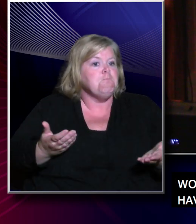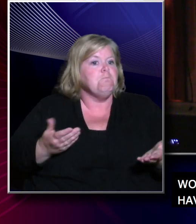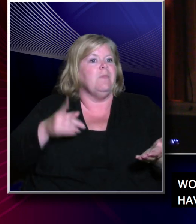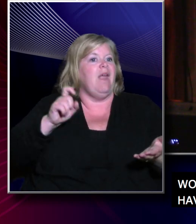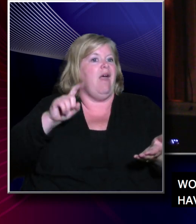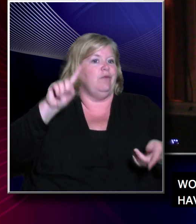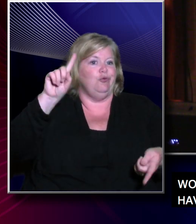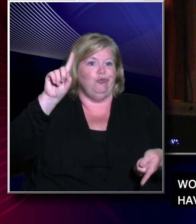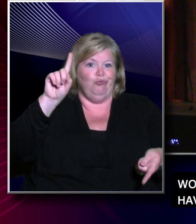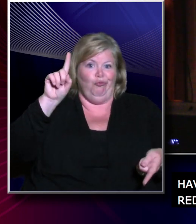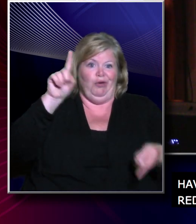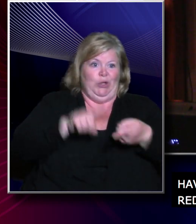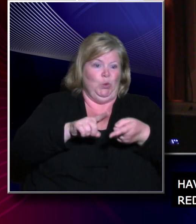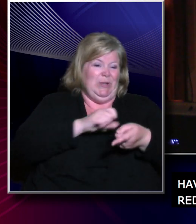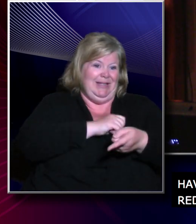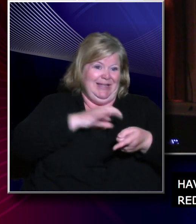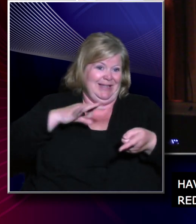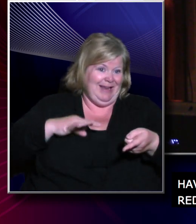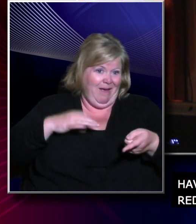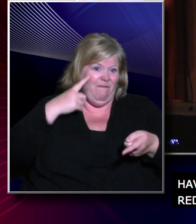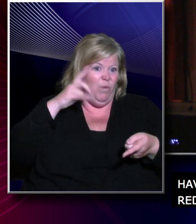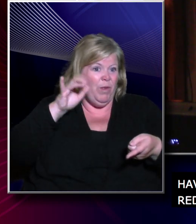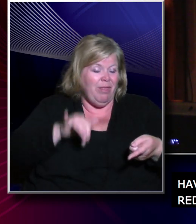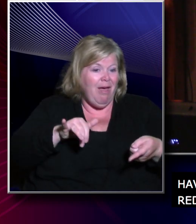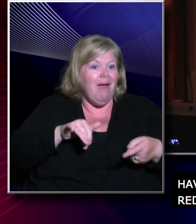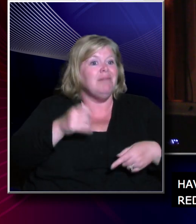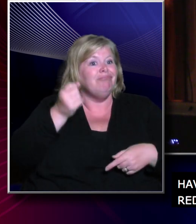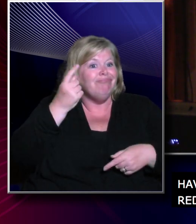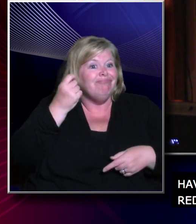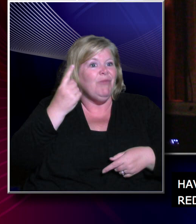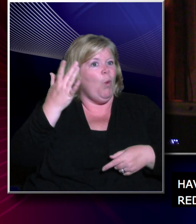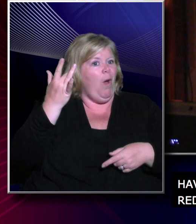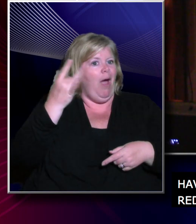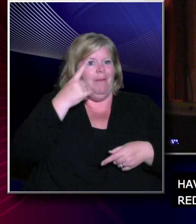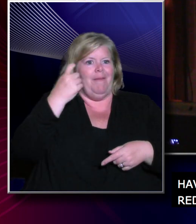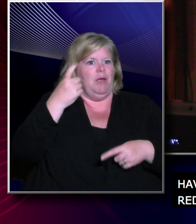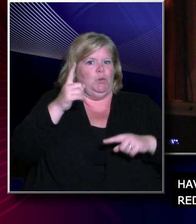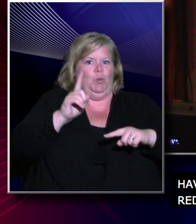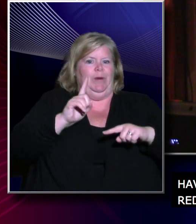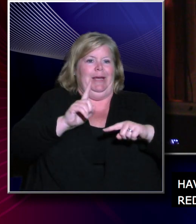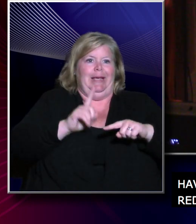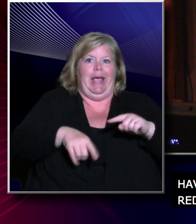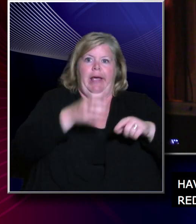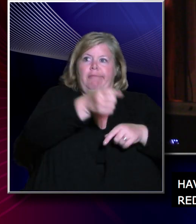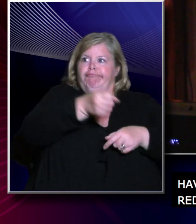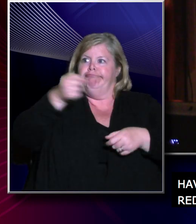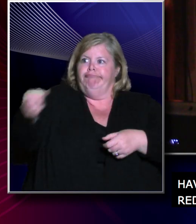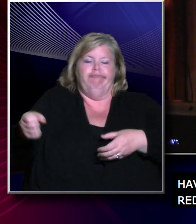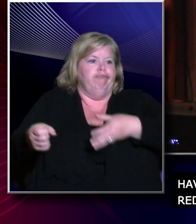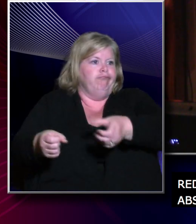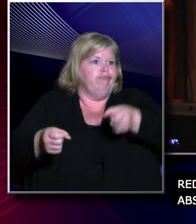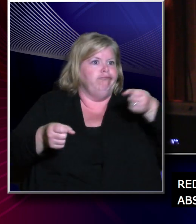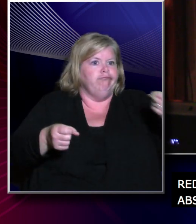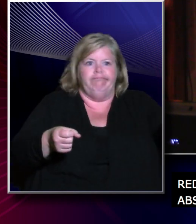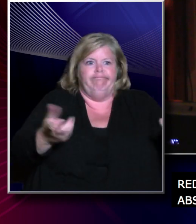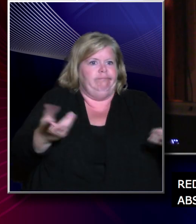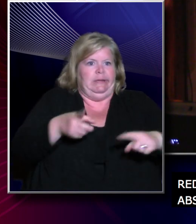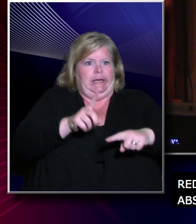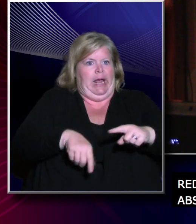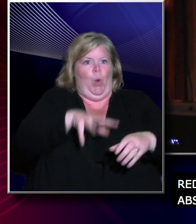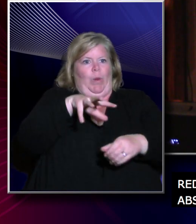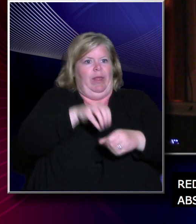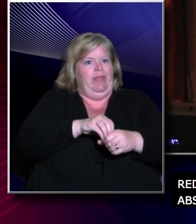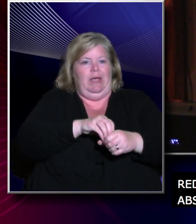reduction in force because I don't think we can absorb them elsewhere within the